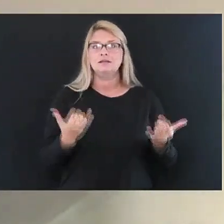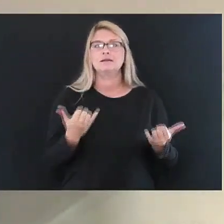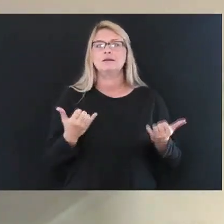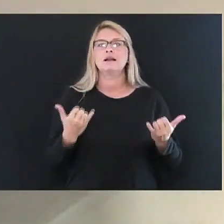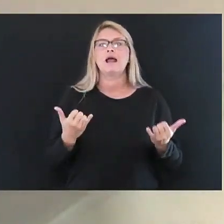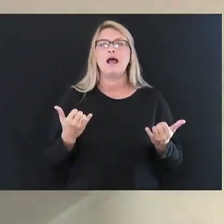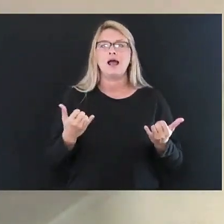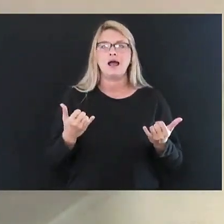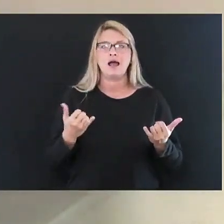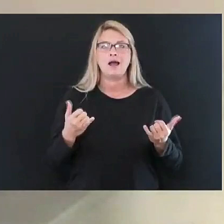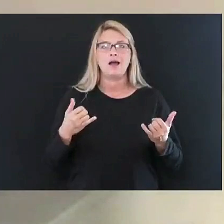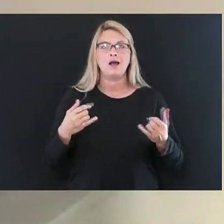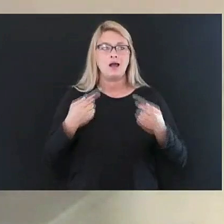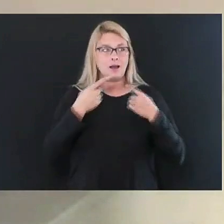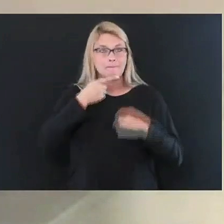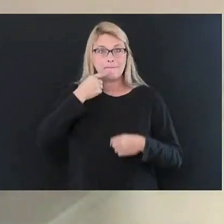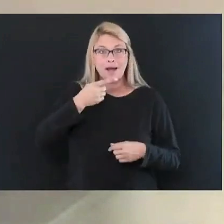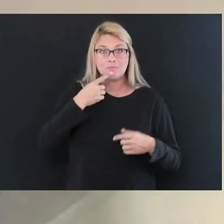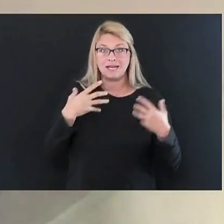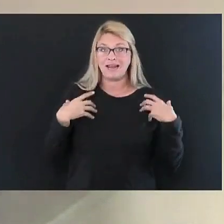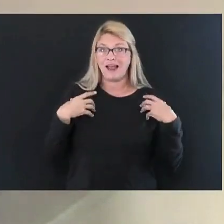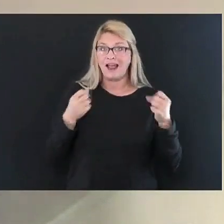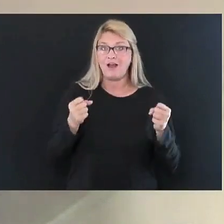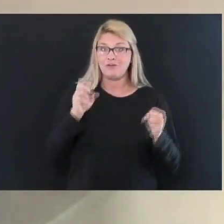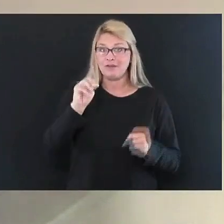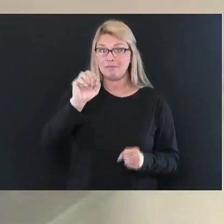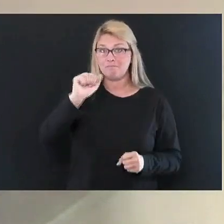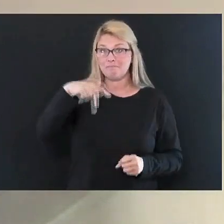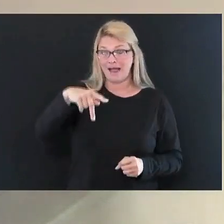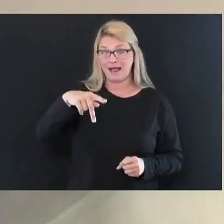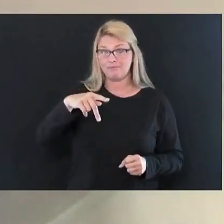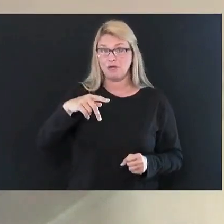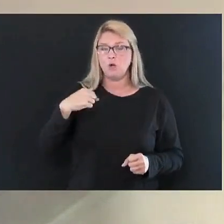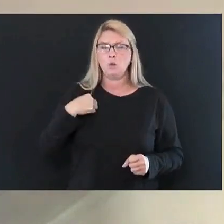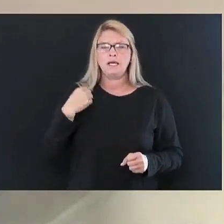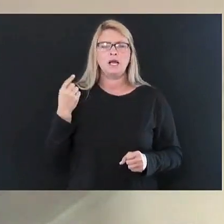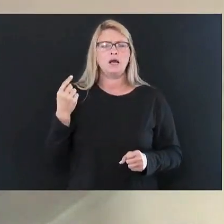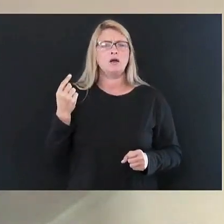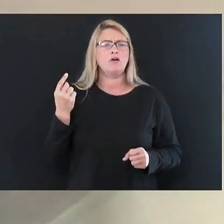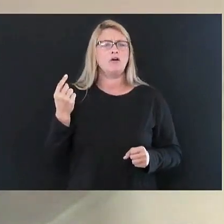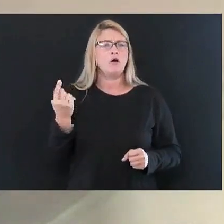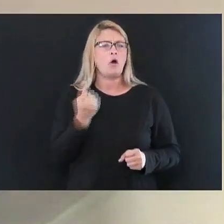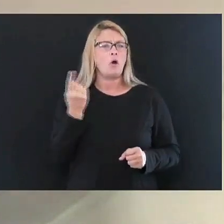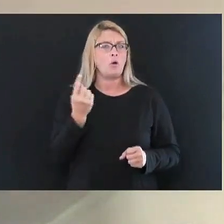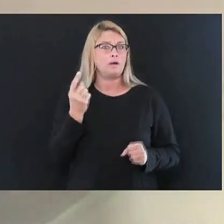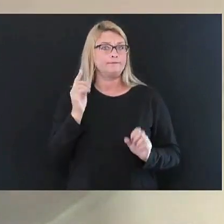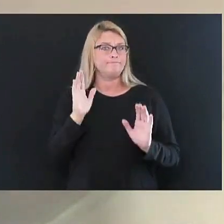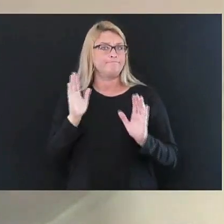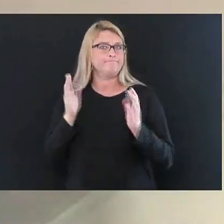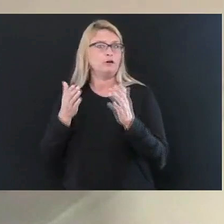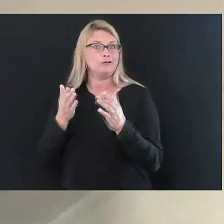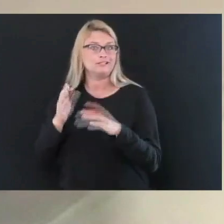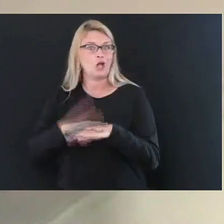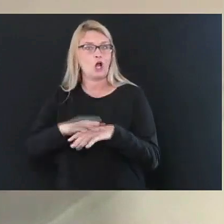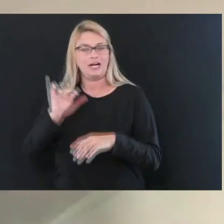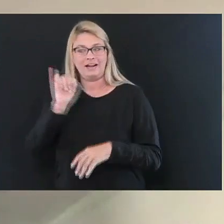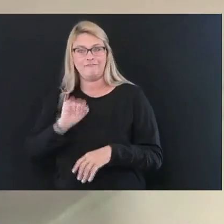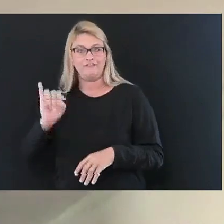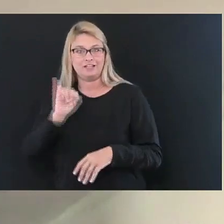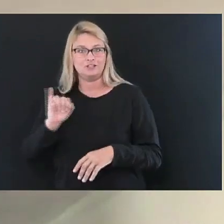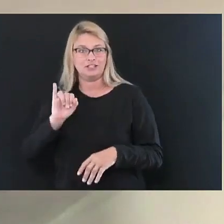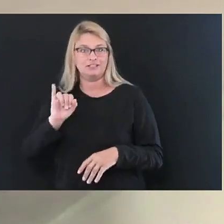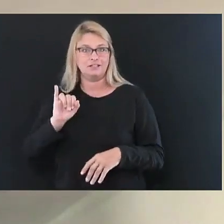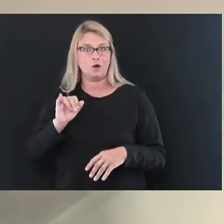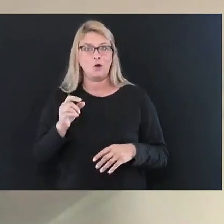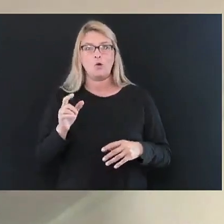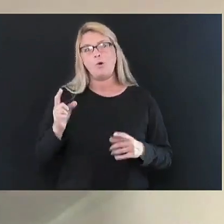our public health alert map, we initially focused on just using an infection rate or an incidence rate. And